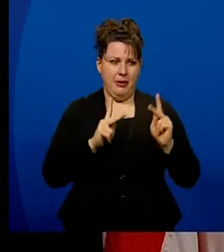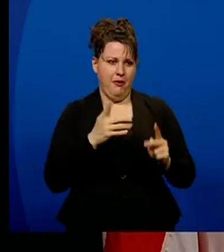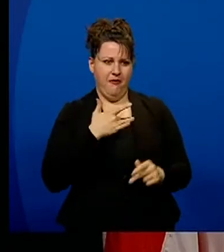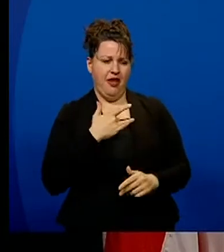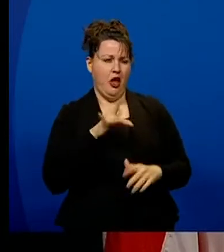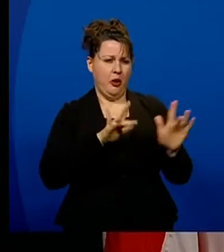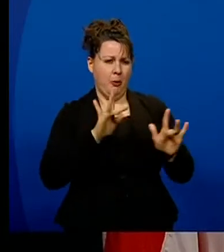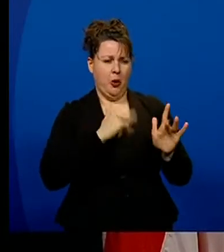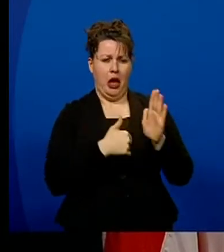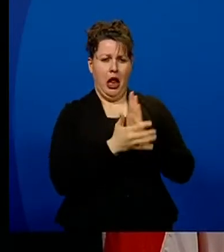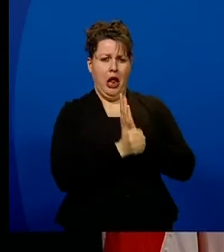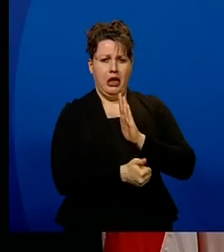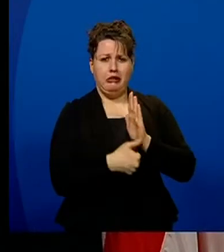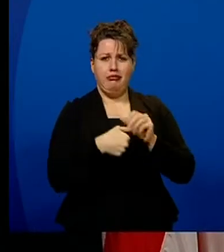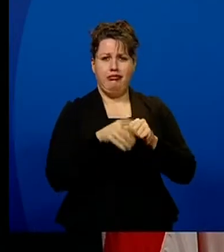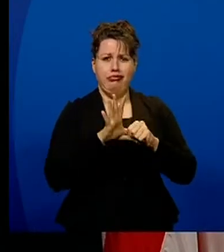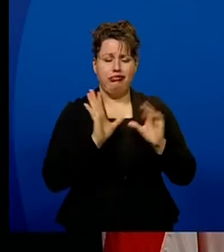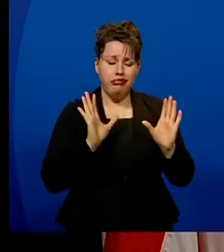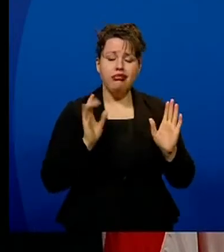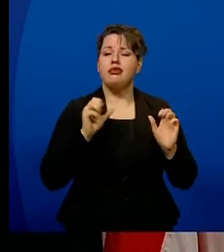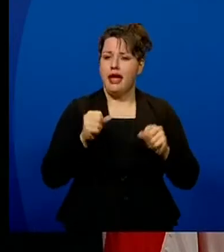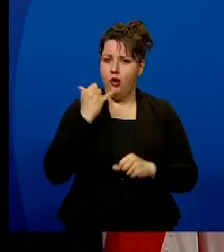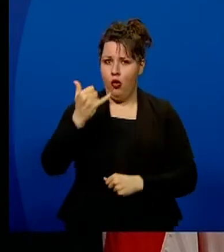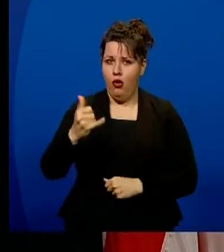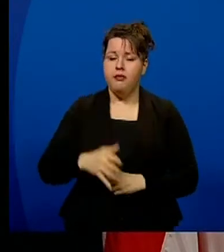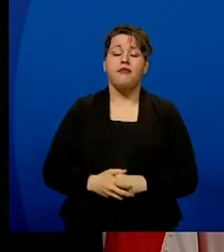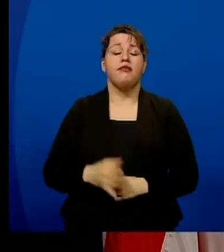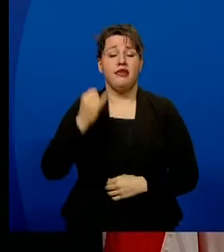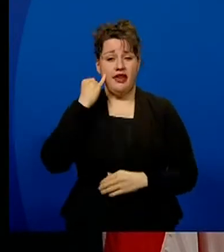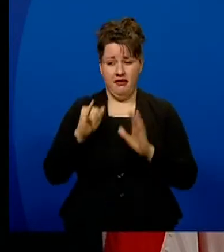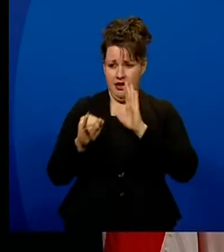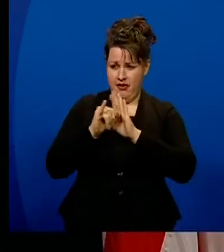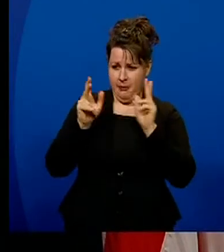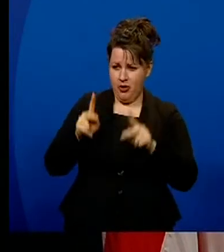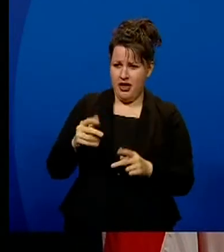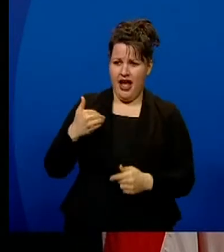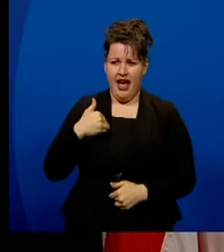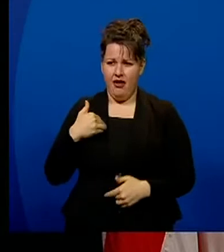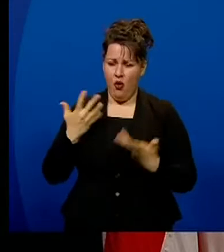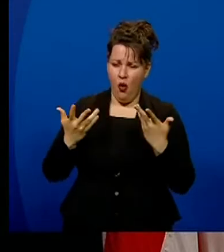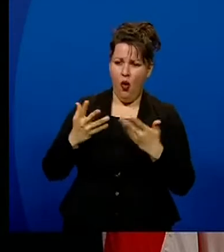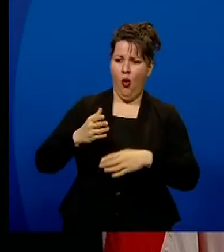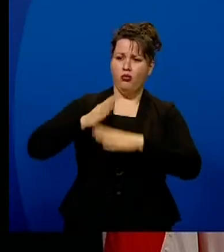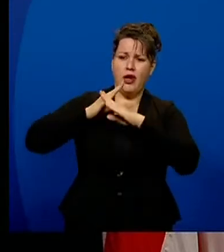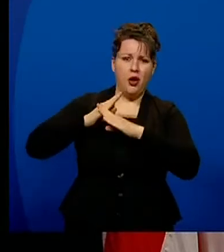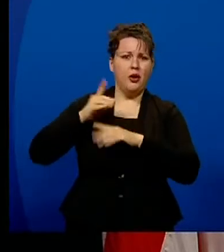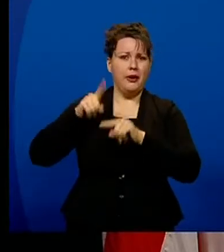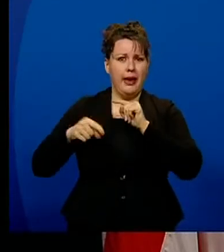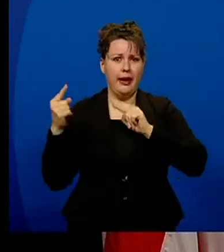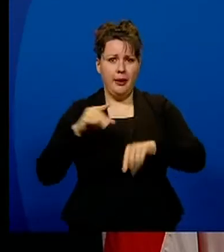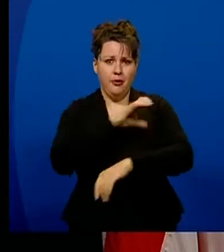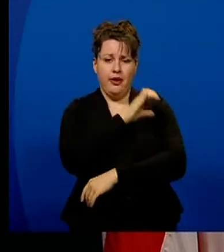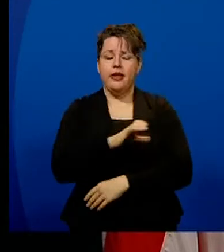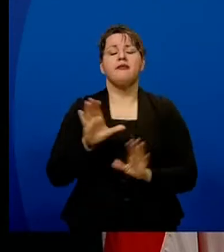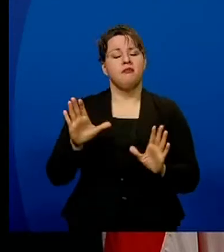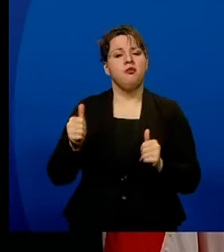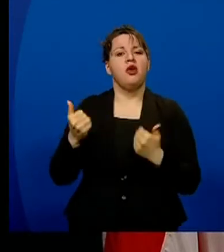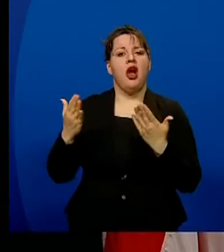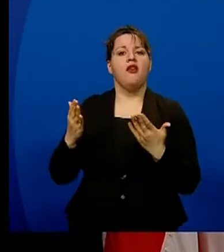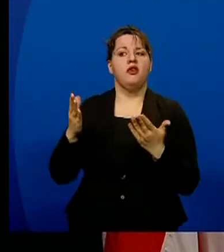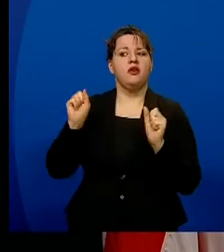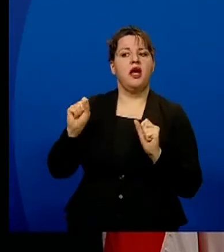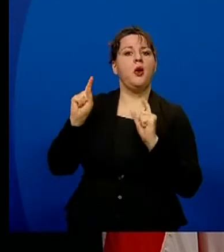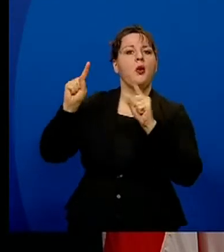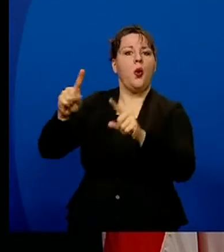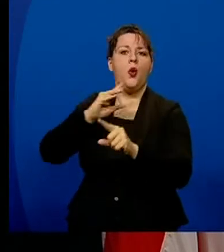savvy. If we identify a person that has a severe complication to get to our clinic, we offer a homebound visit